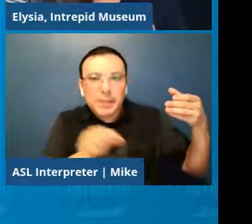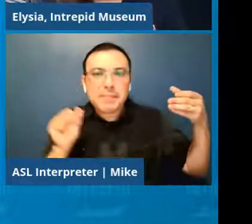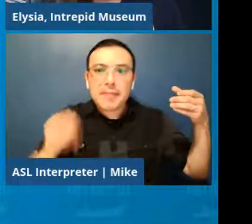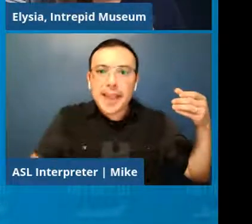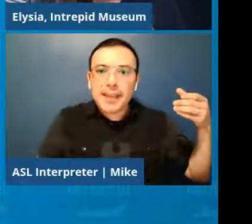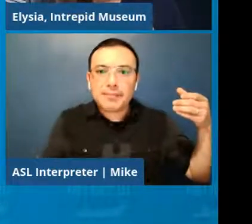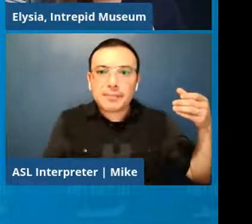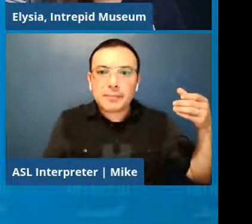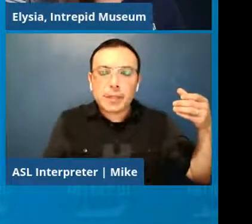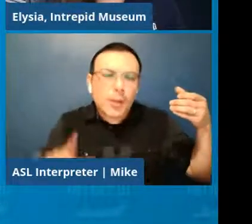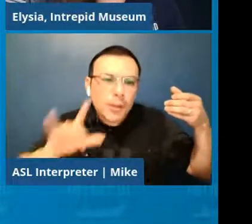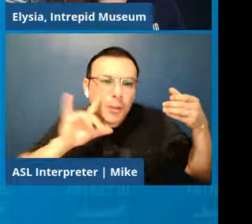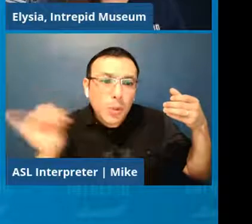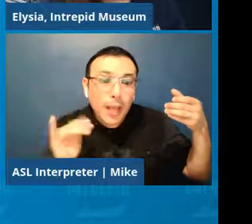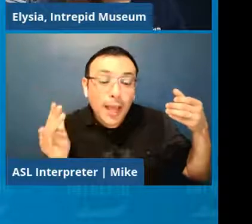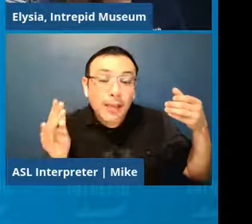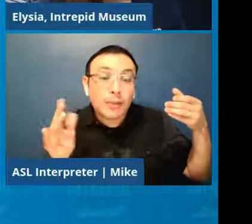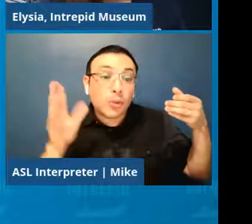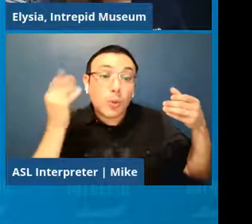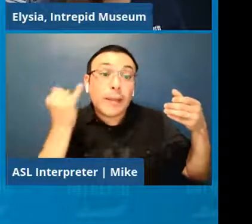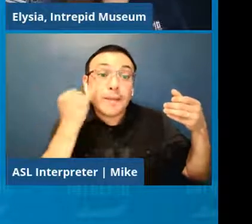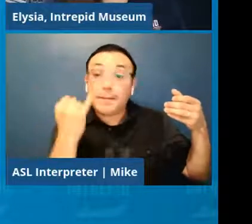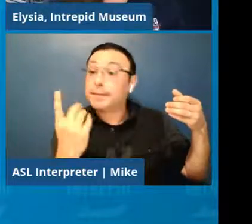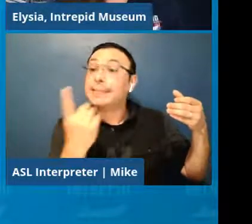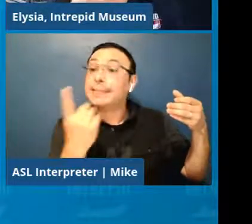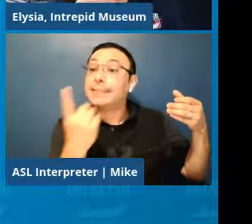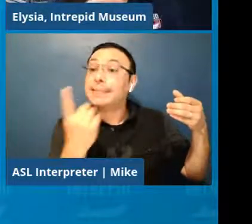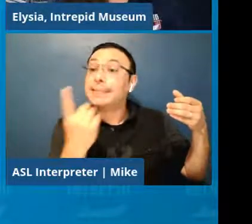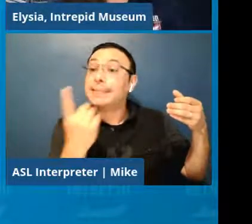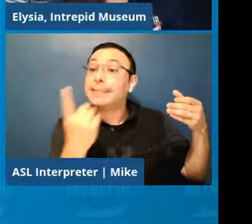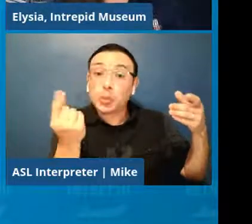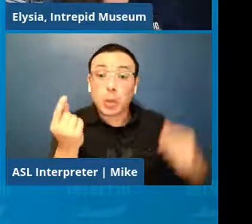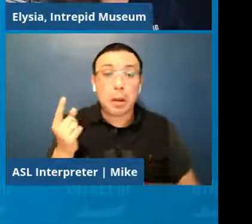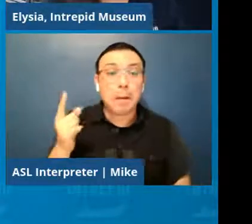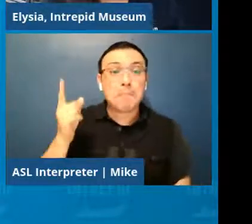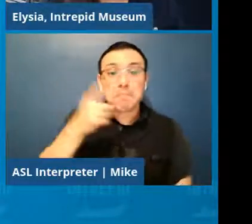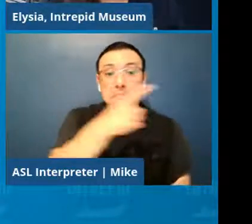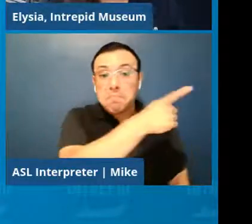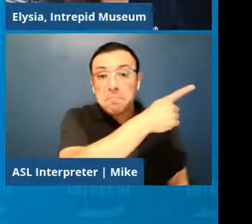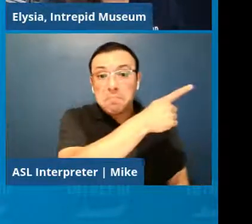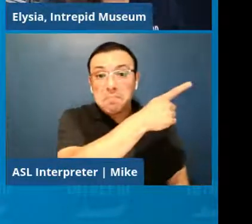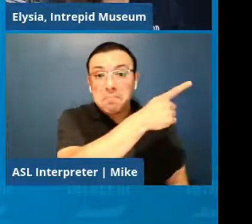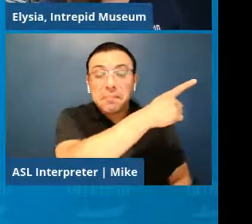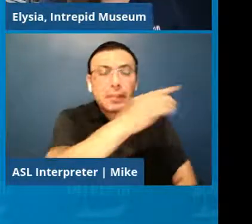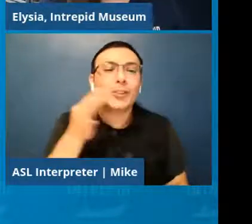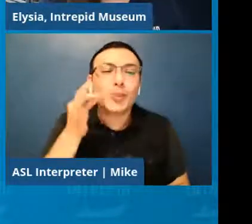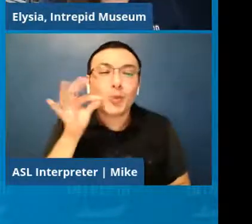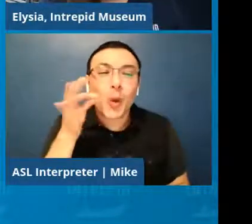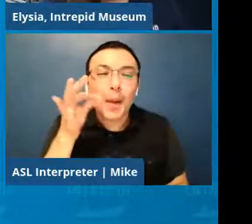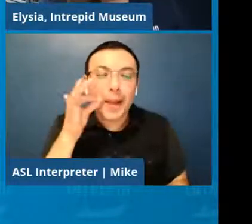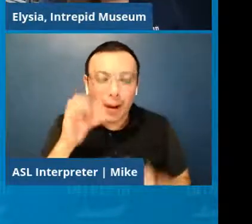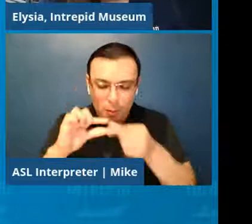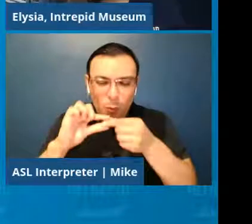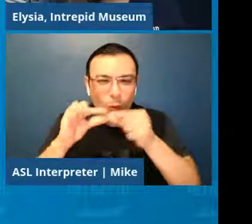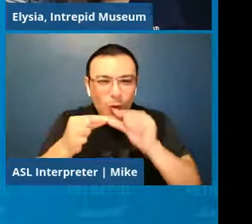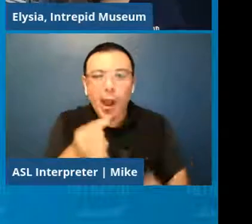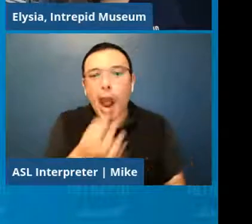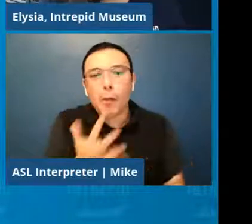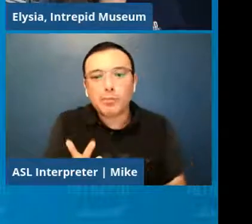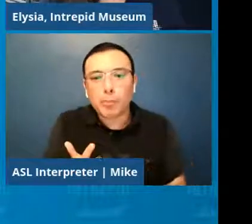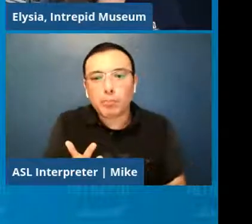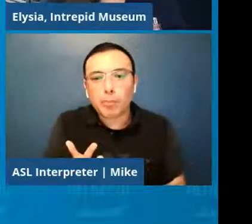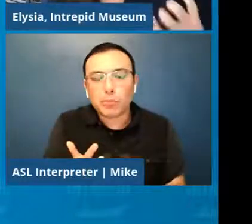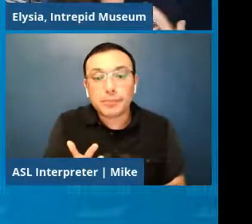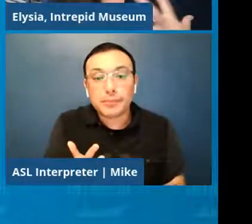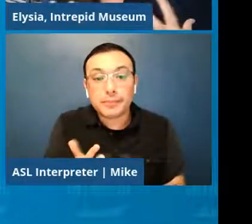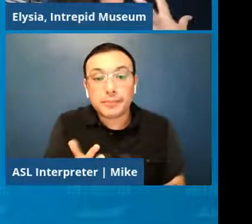might have looked like at mealtime. You had strawberry cubes that you just sort of popped into your mouth up there on the left. Then the beef is now